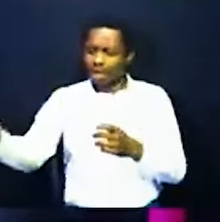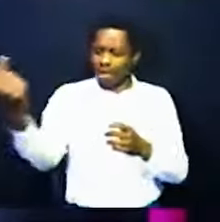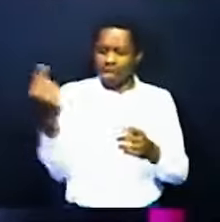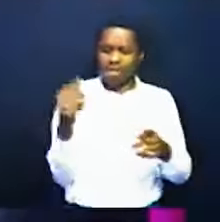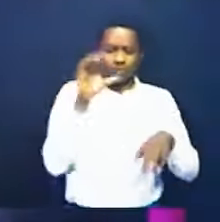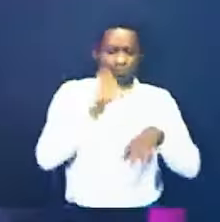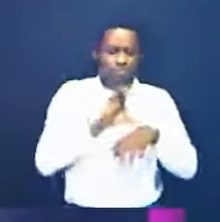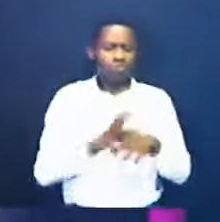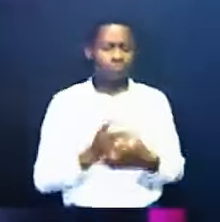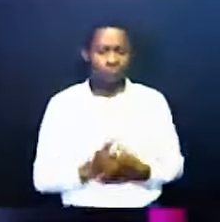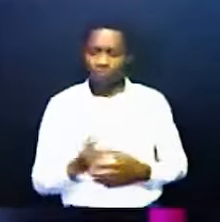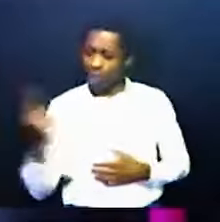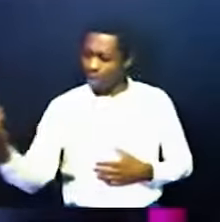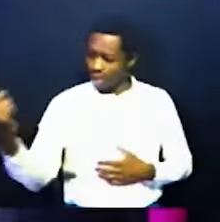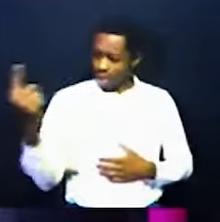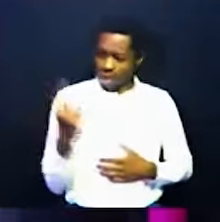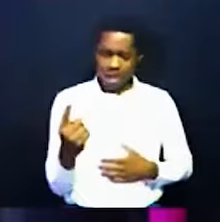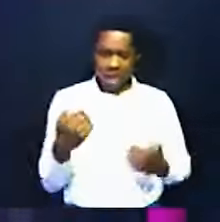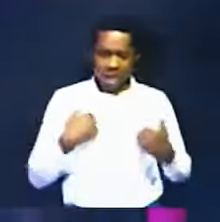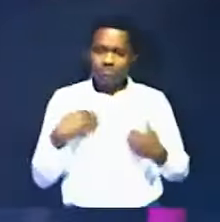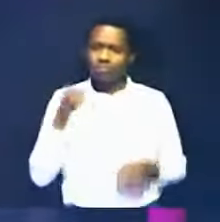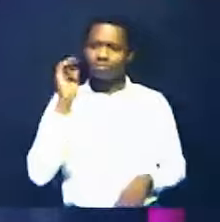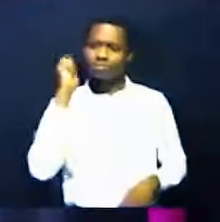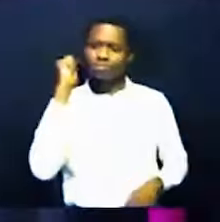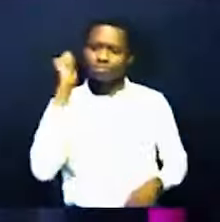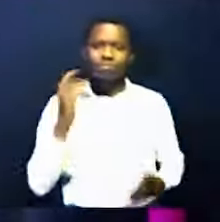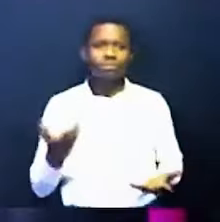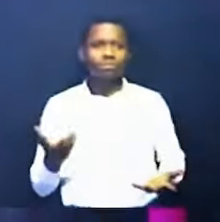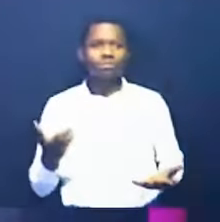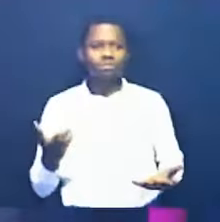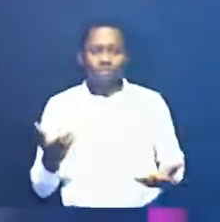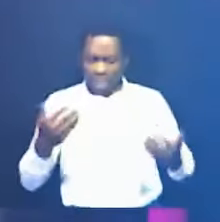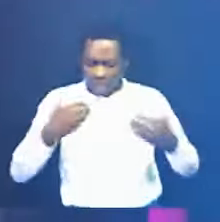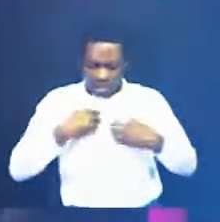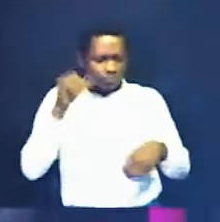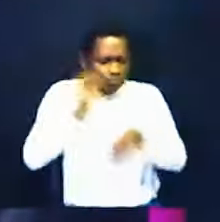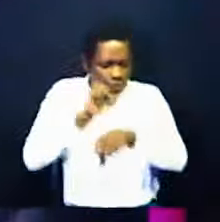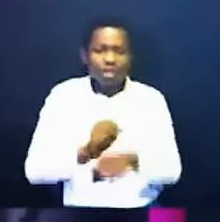This time with a testimony. That I've got a job.